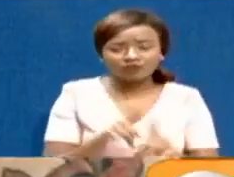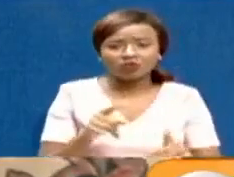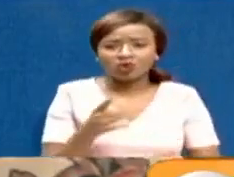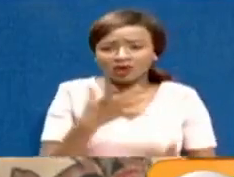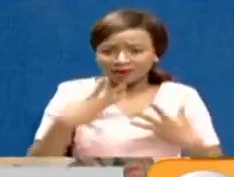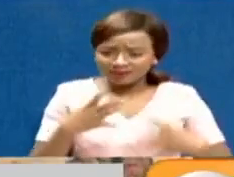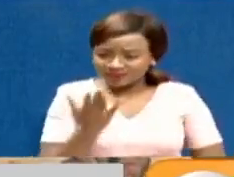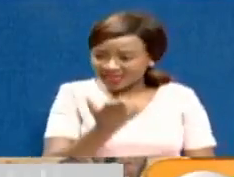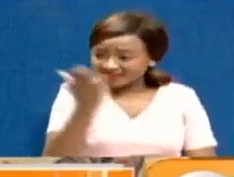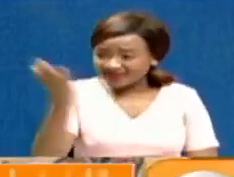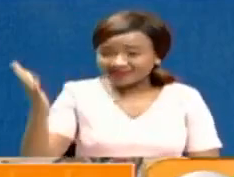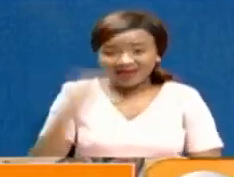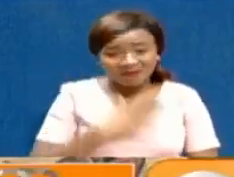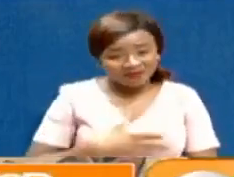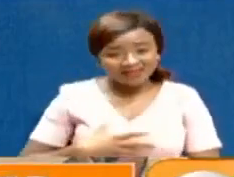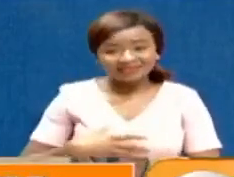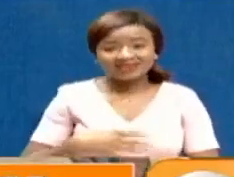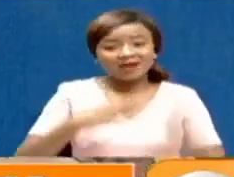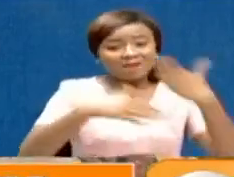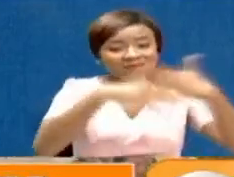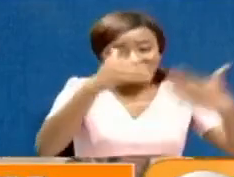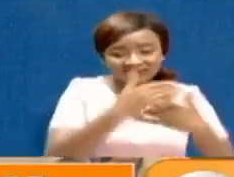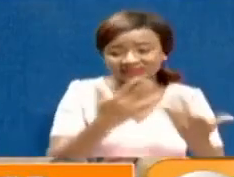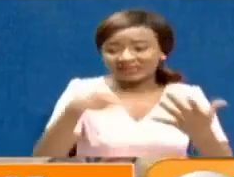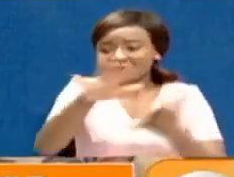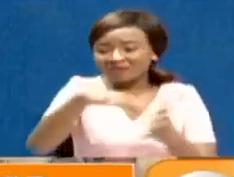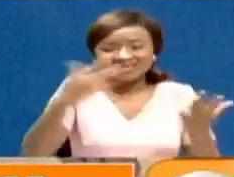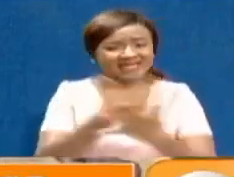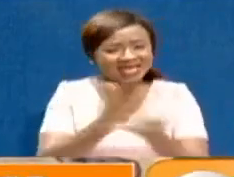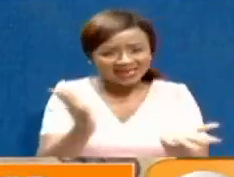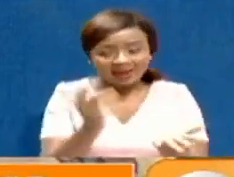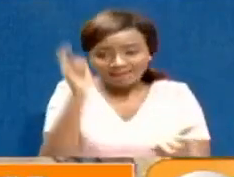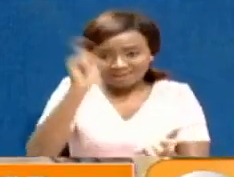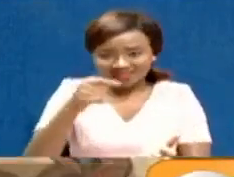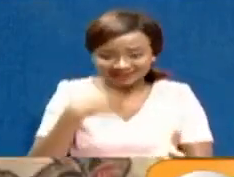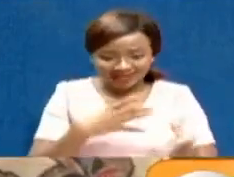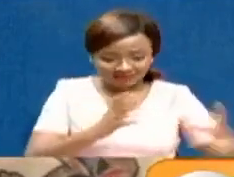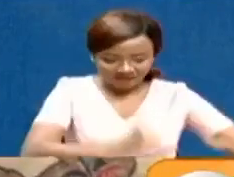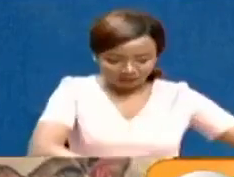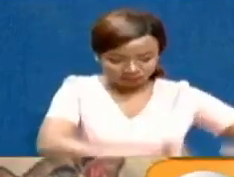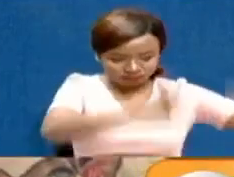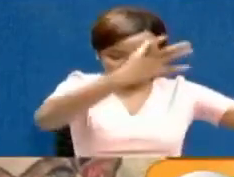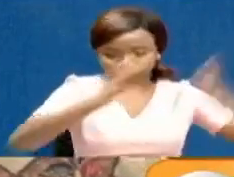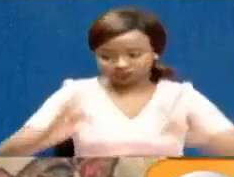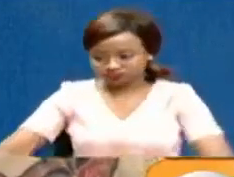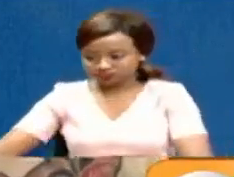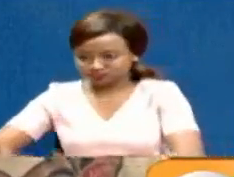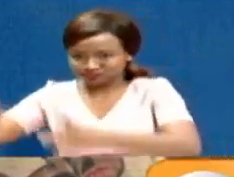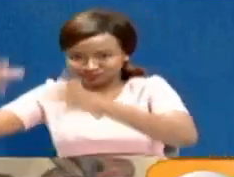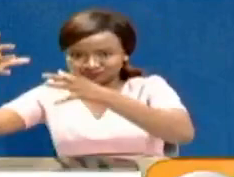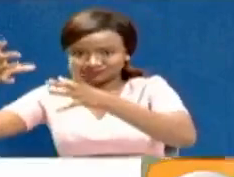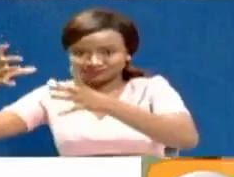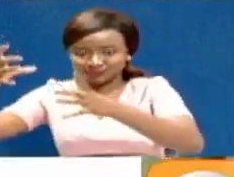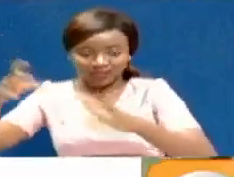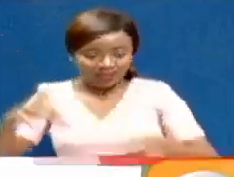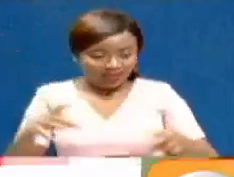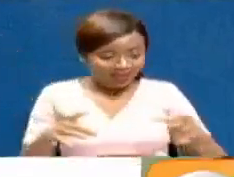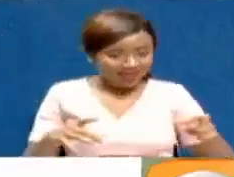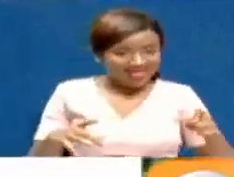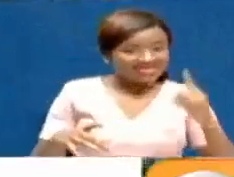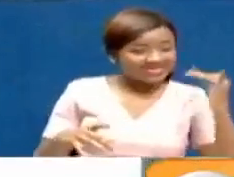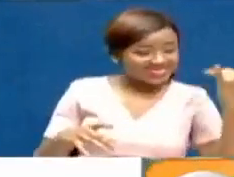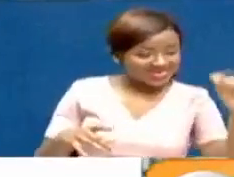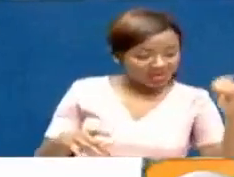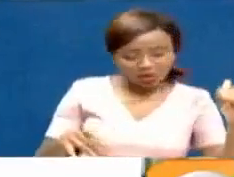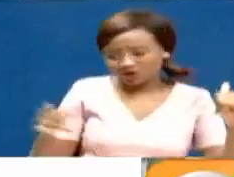separate bags for infectious waste. And the color code for this bag is yellow-coded colors. For